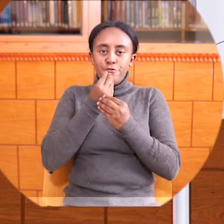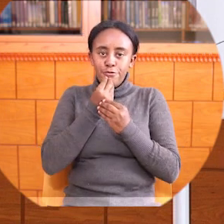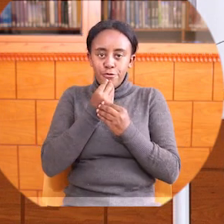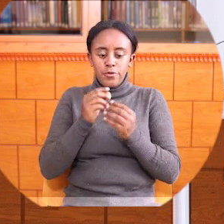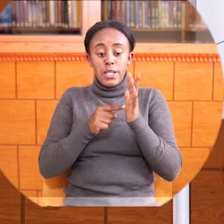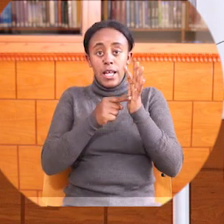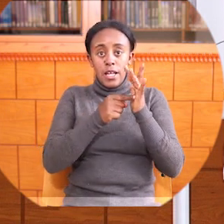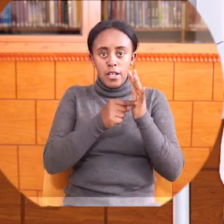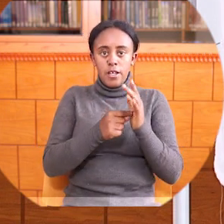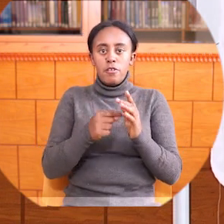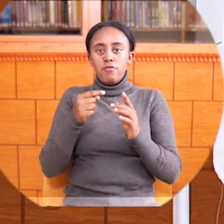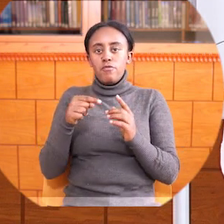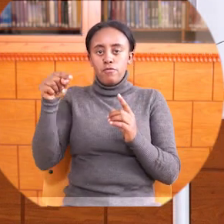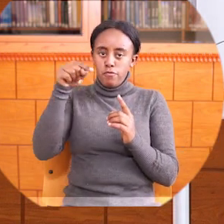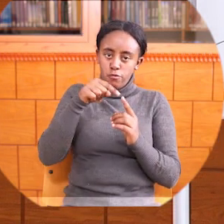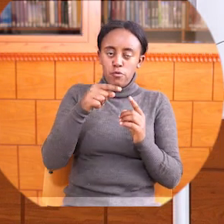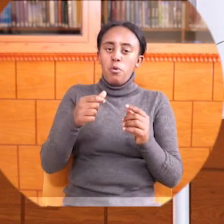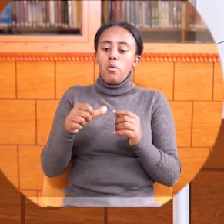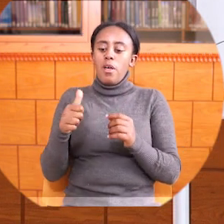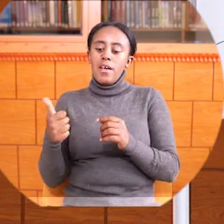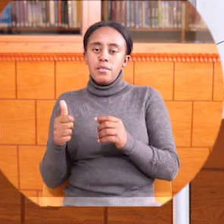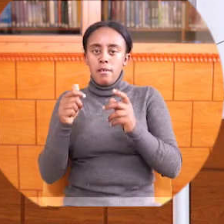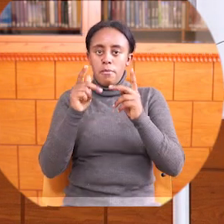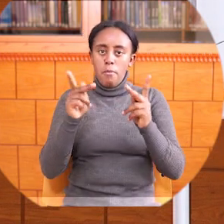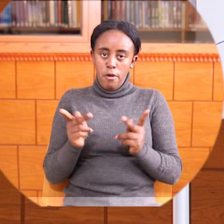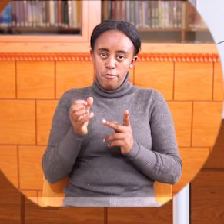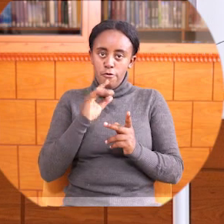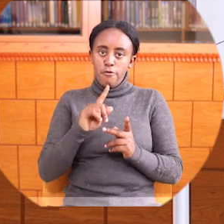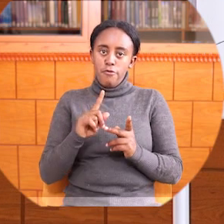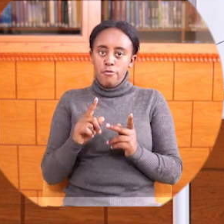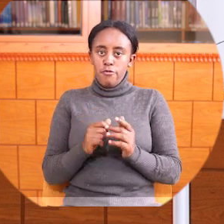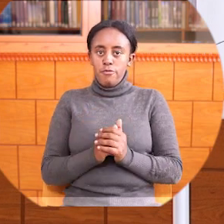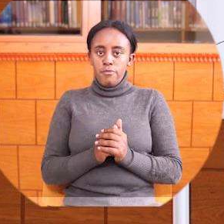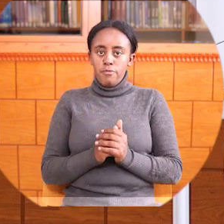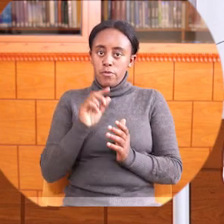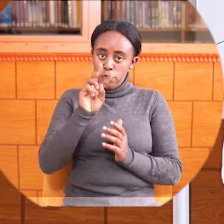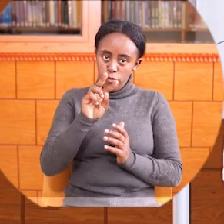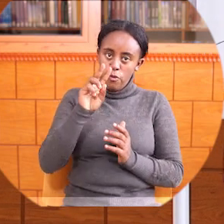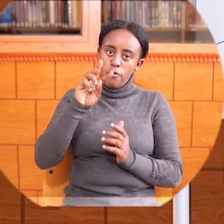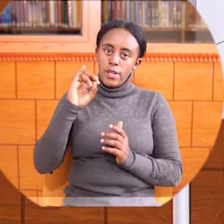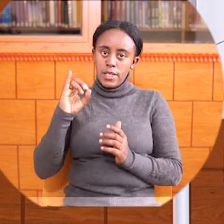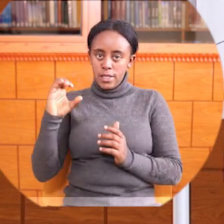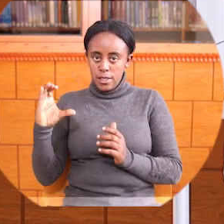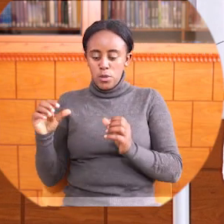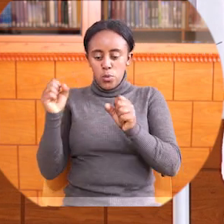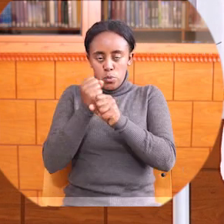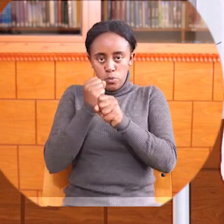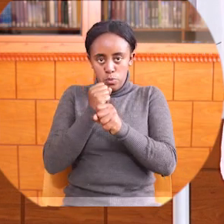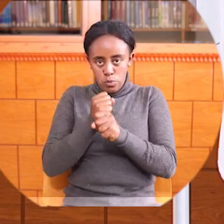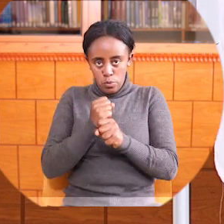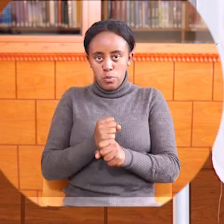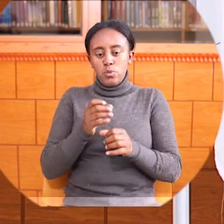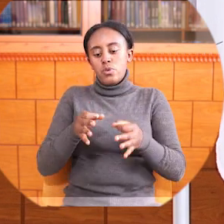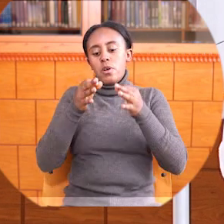other part of the plant. You see, these two vessels are doing together on